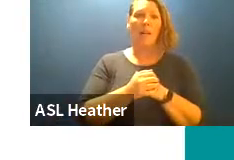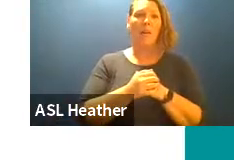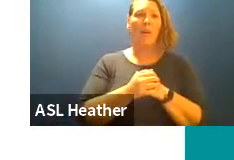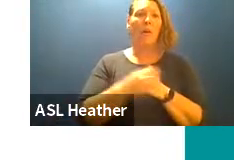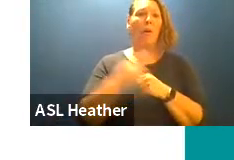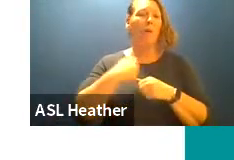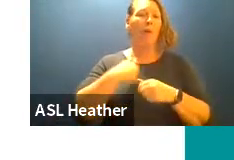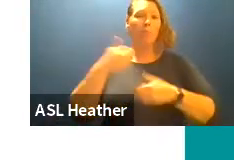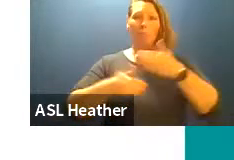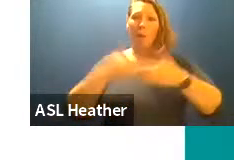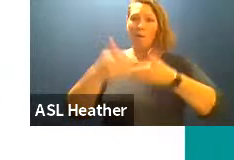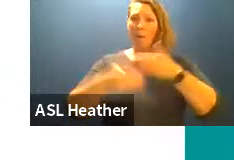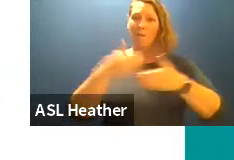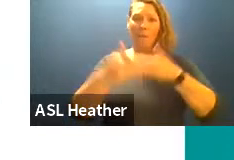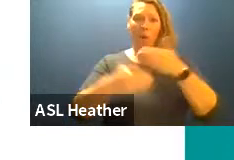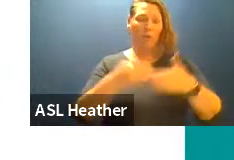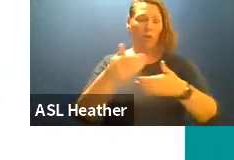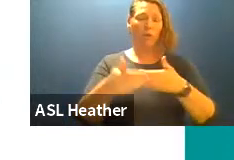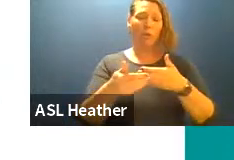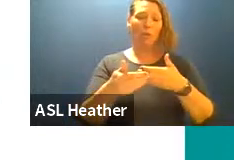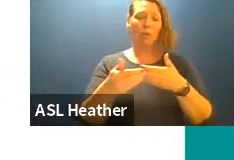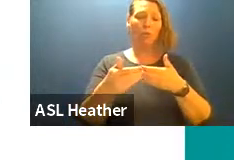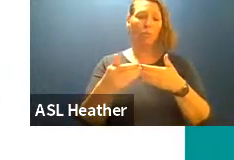moving forward to